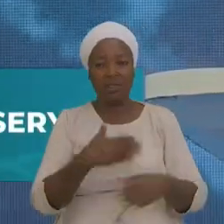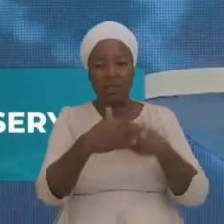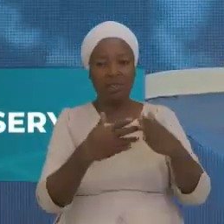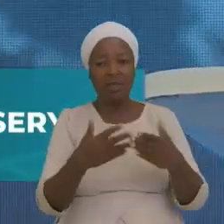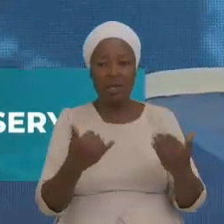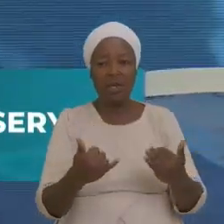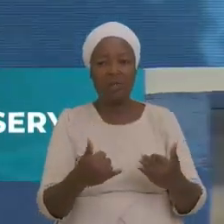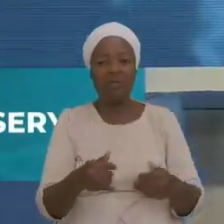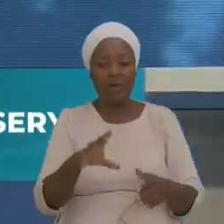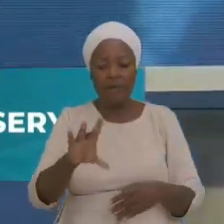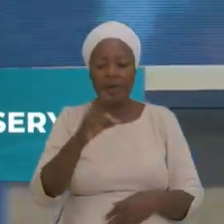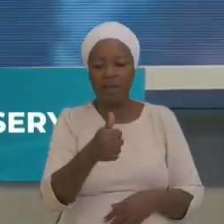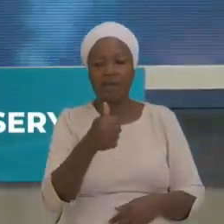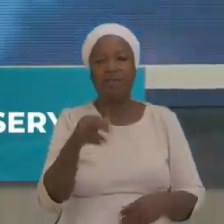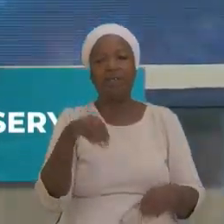in Egypt.